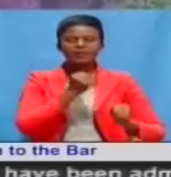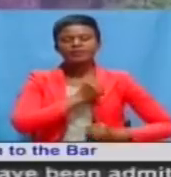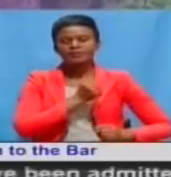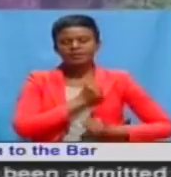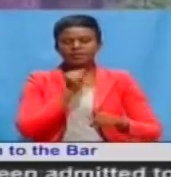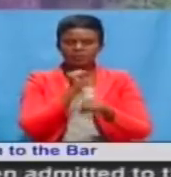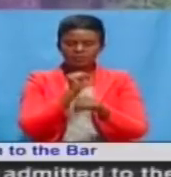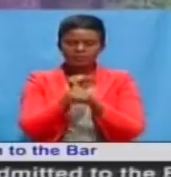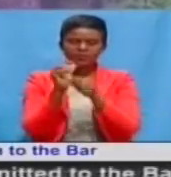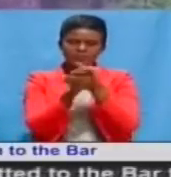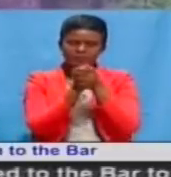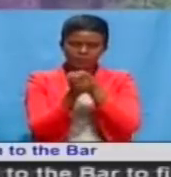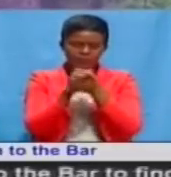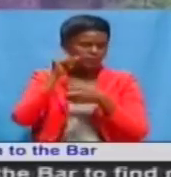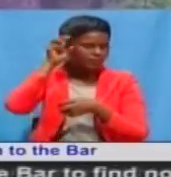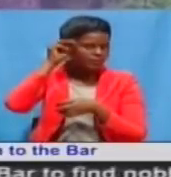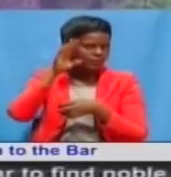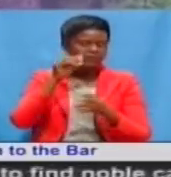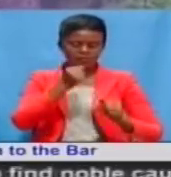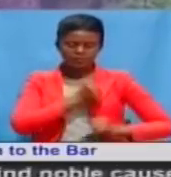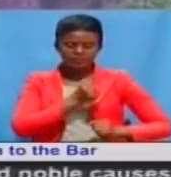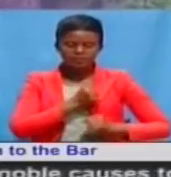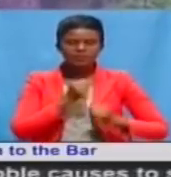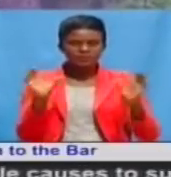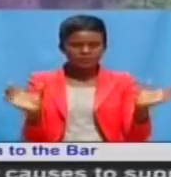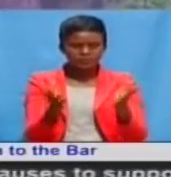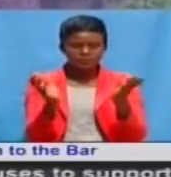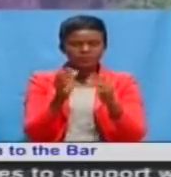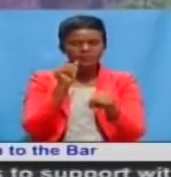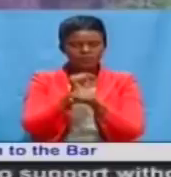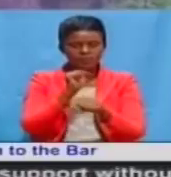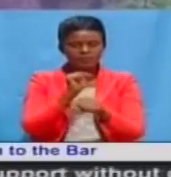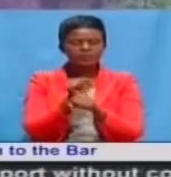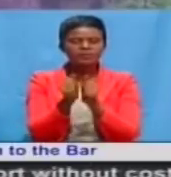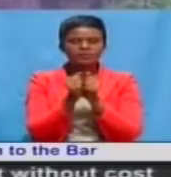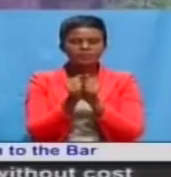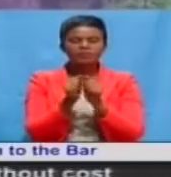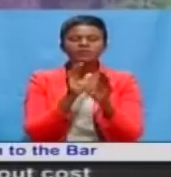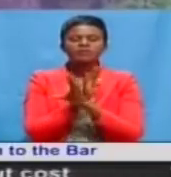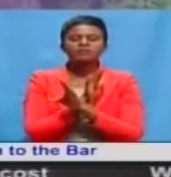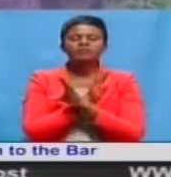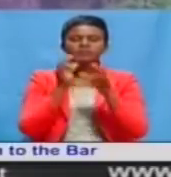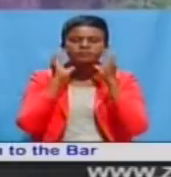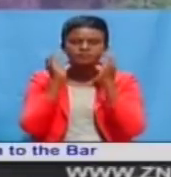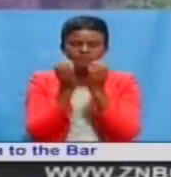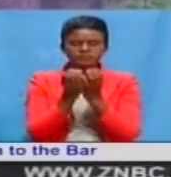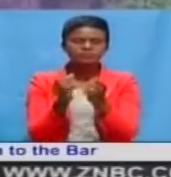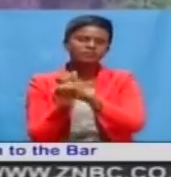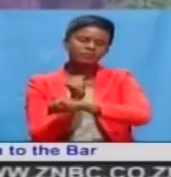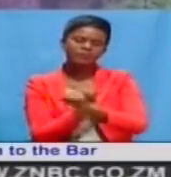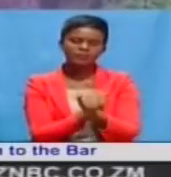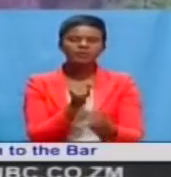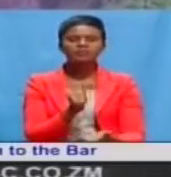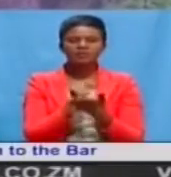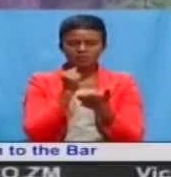relations. Minister of Defense Davis Chama says enhanced collaboration between the Zambia and Mozambican defense and security wings will